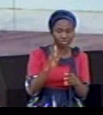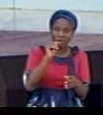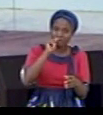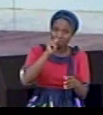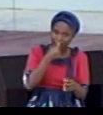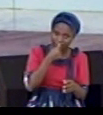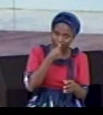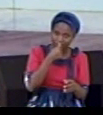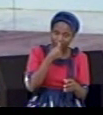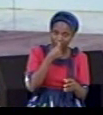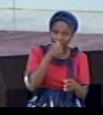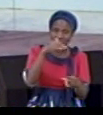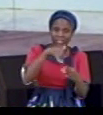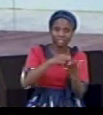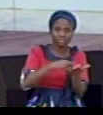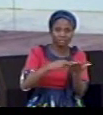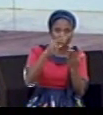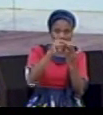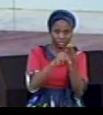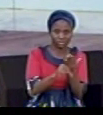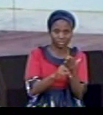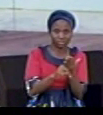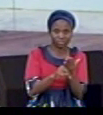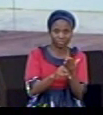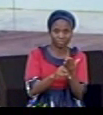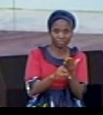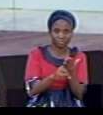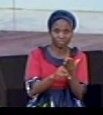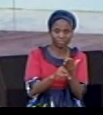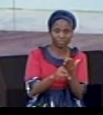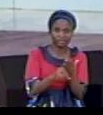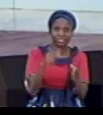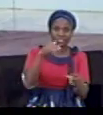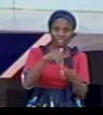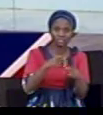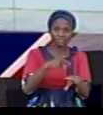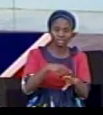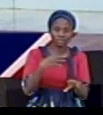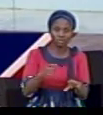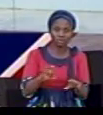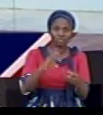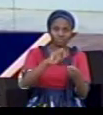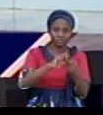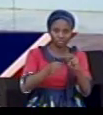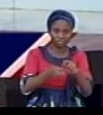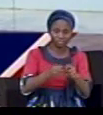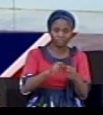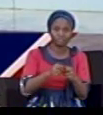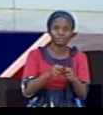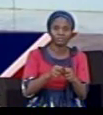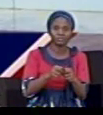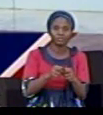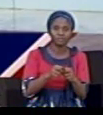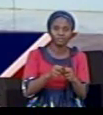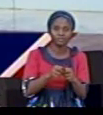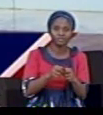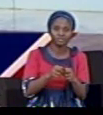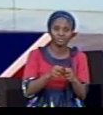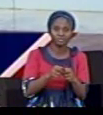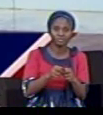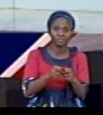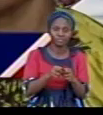Perseverance in righteousness in spite of adversity. I'll